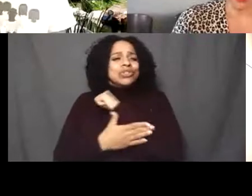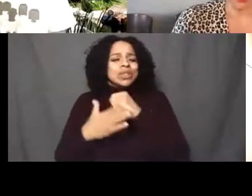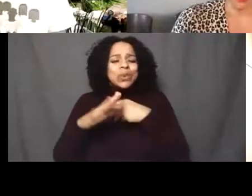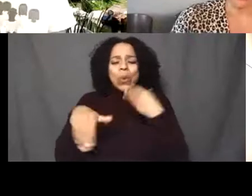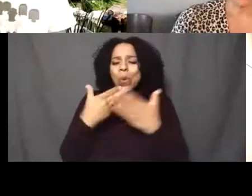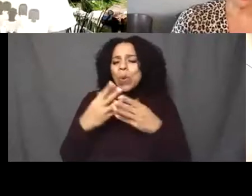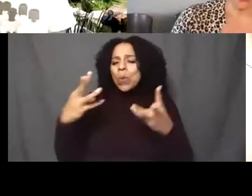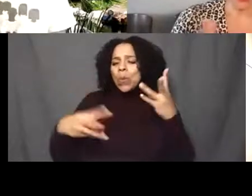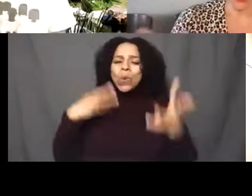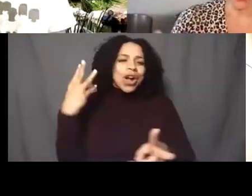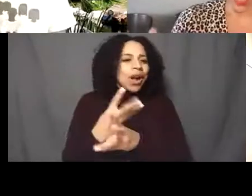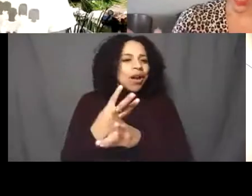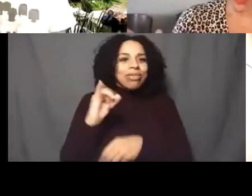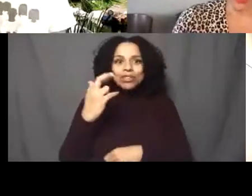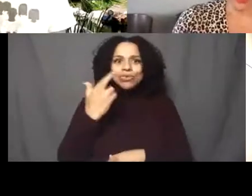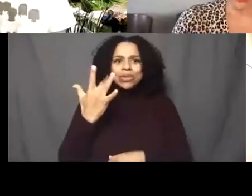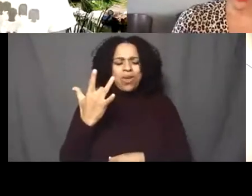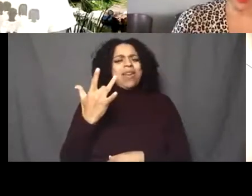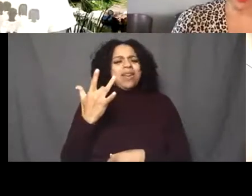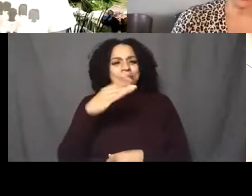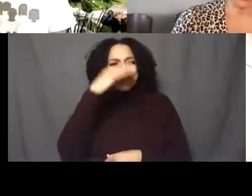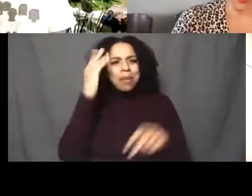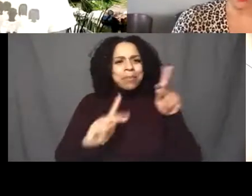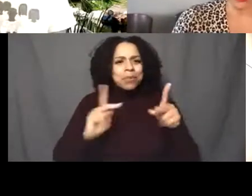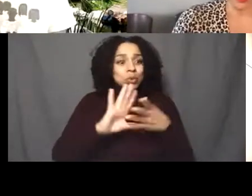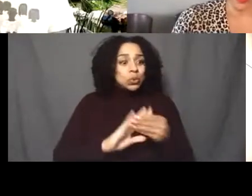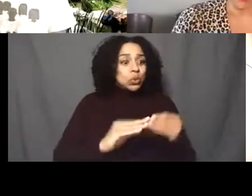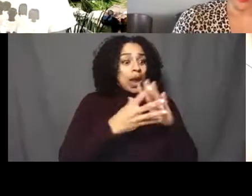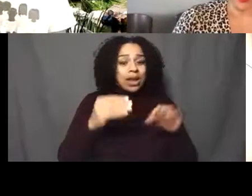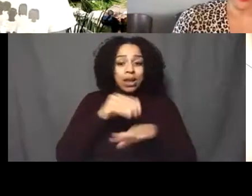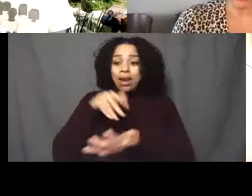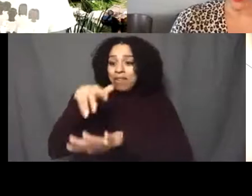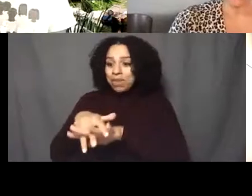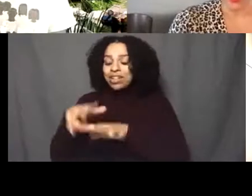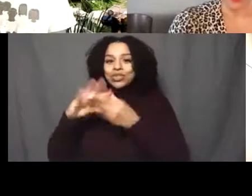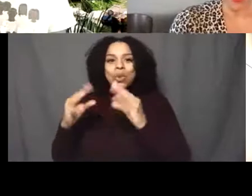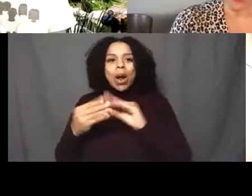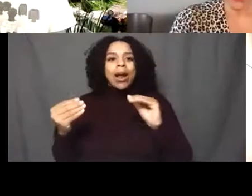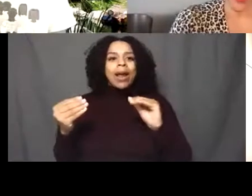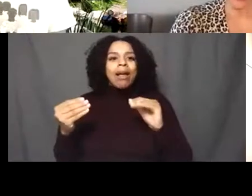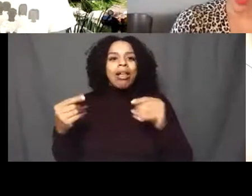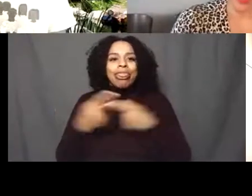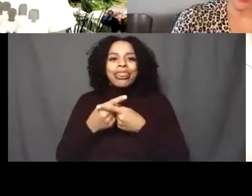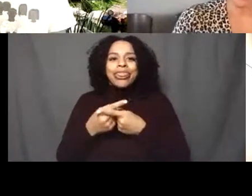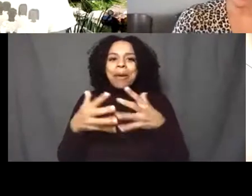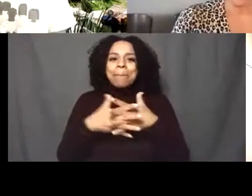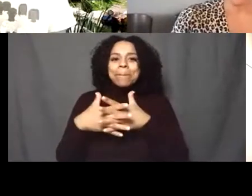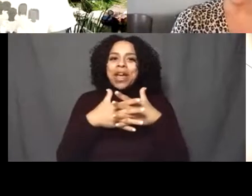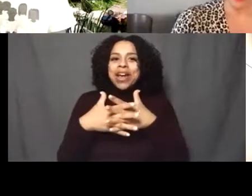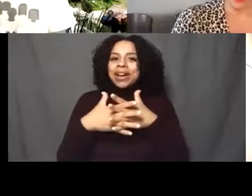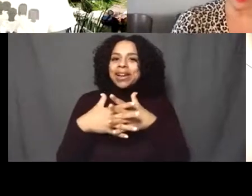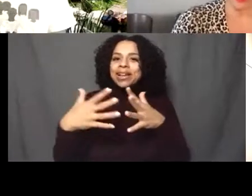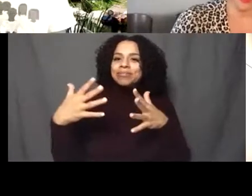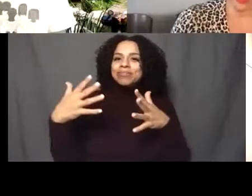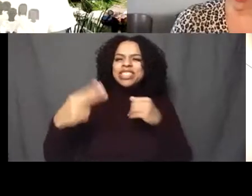Indigenous people is so inconvenient to American mythology, because we're standing off to the side, kind